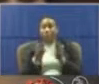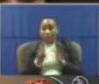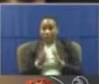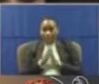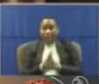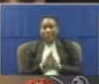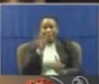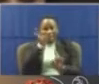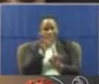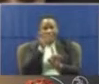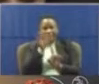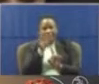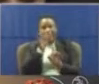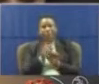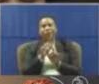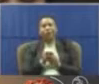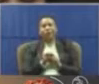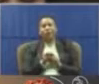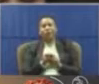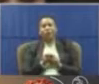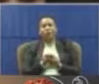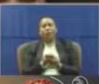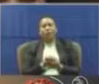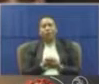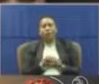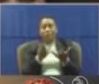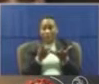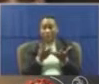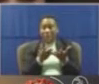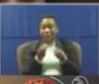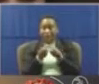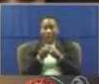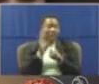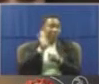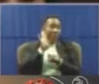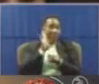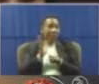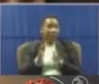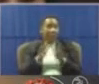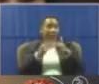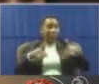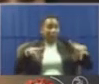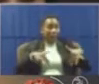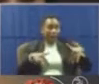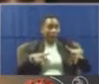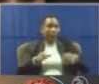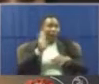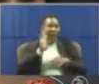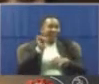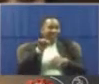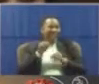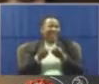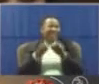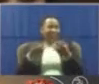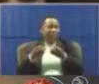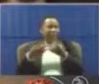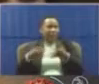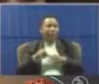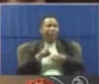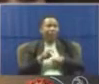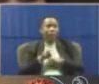input made, which the panel heard, the panel says we heard this several times, that